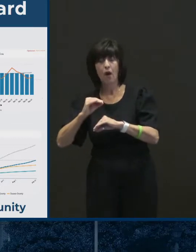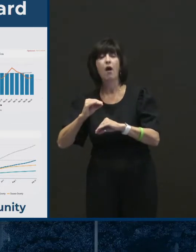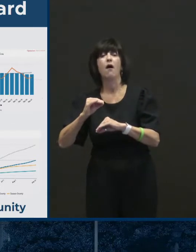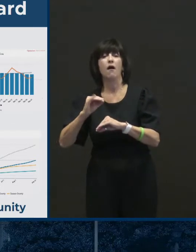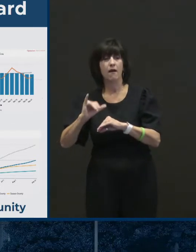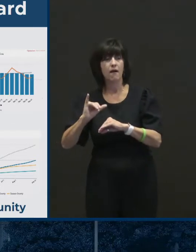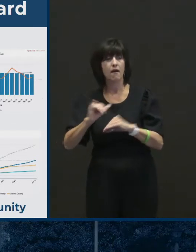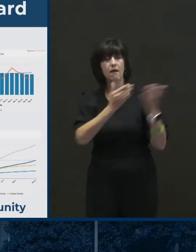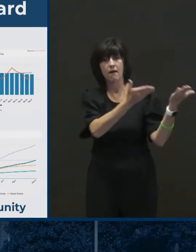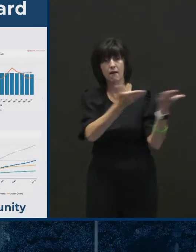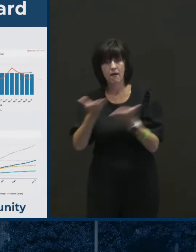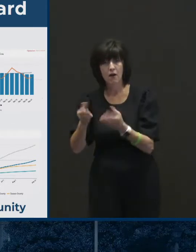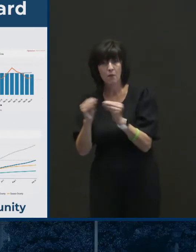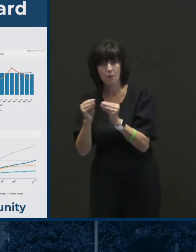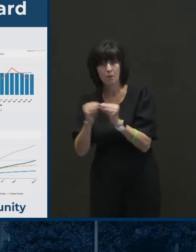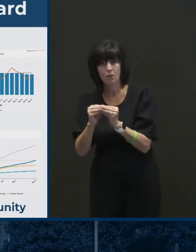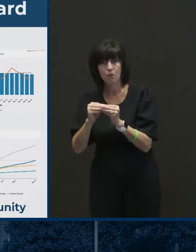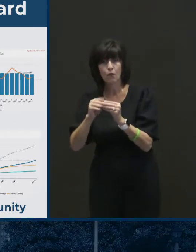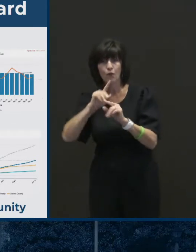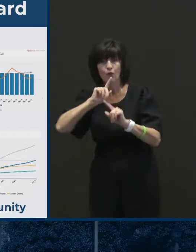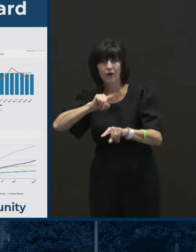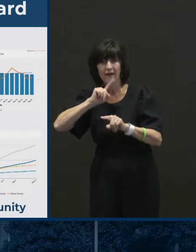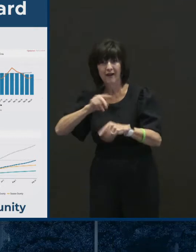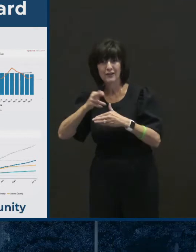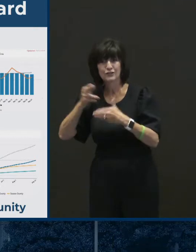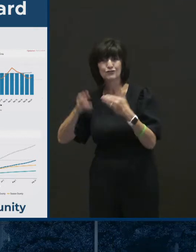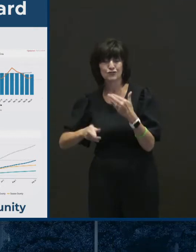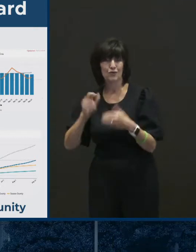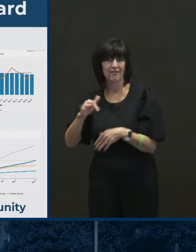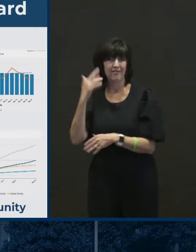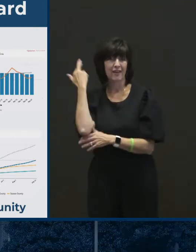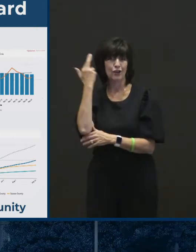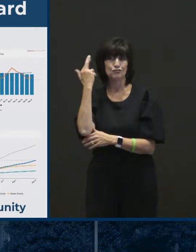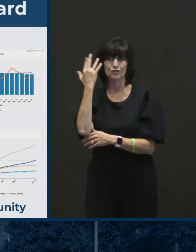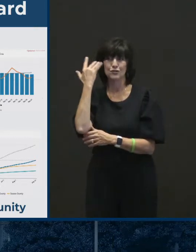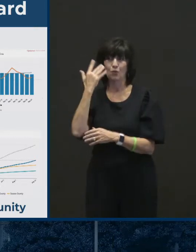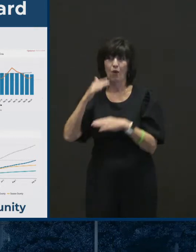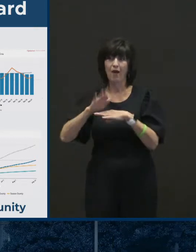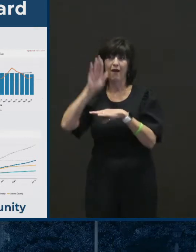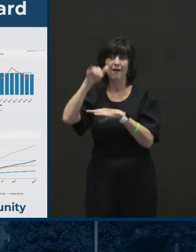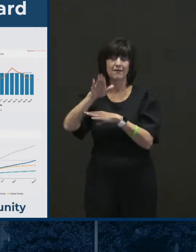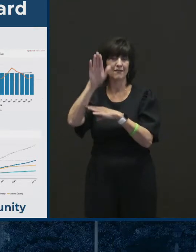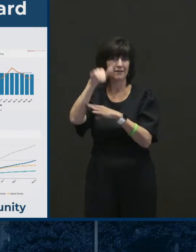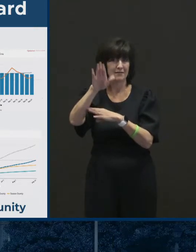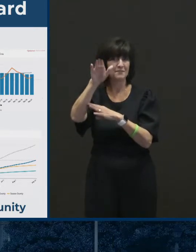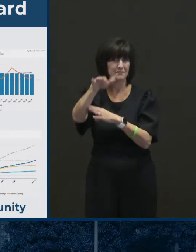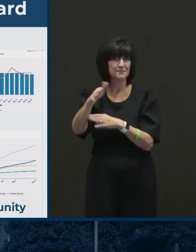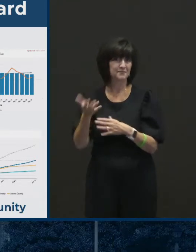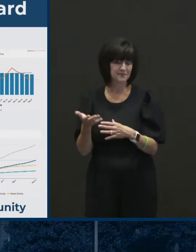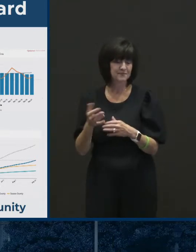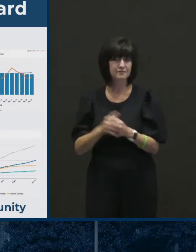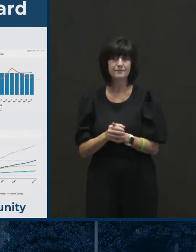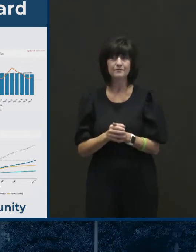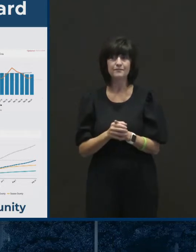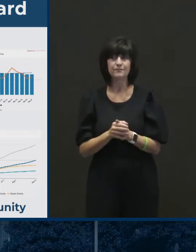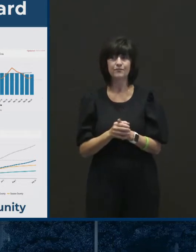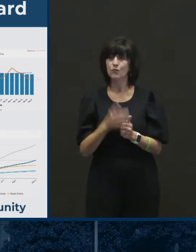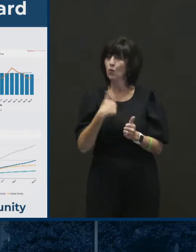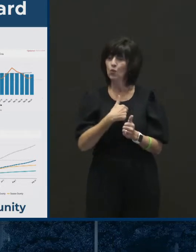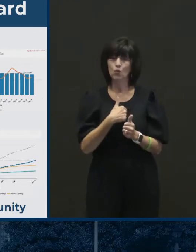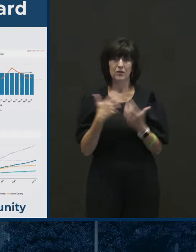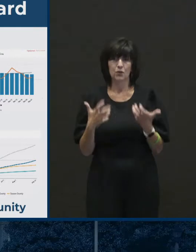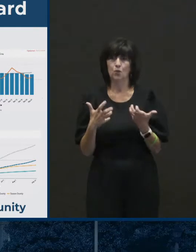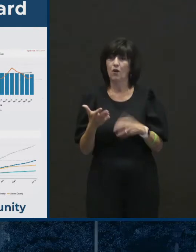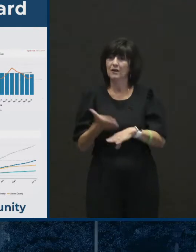bars are a better measure there in terms of the 7-day moving average. But again, above where we want it to be, and we want it to